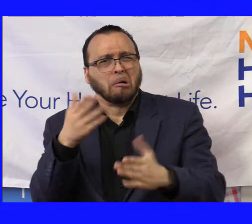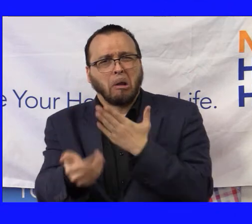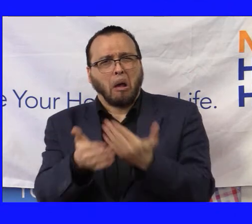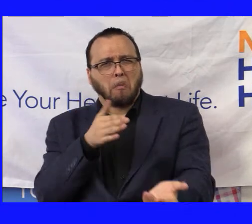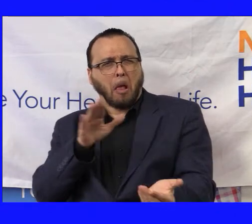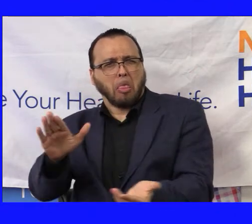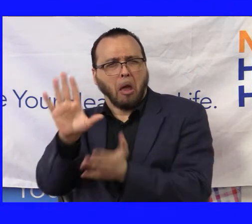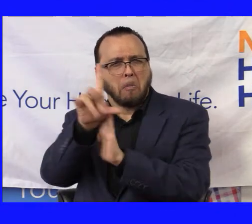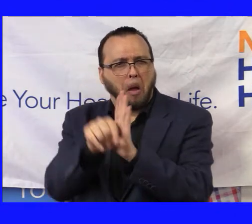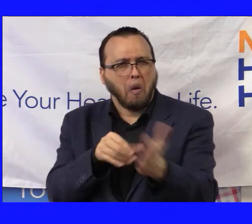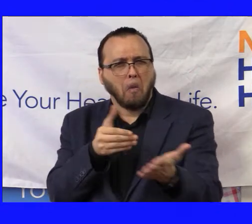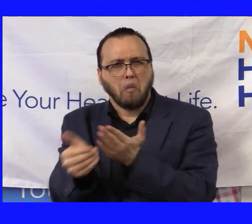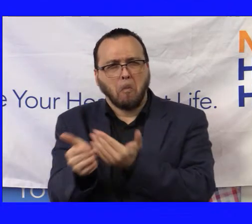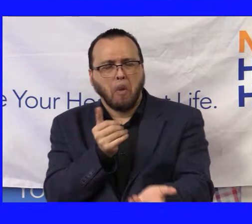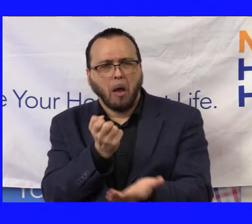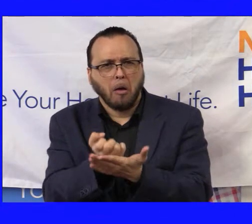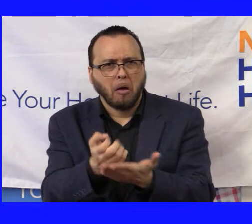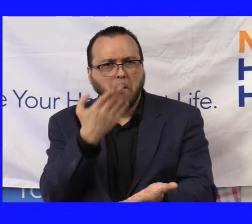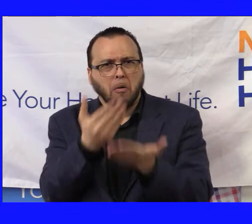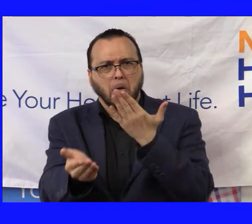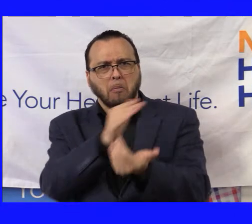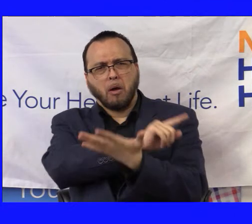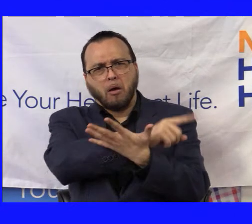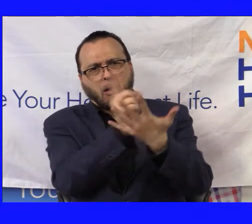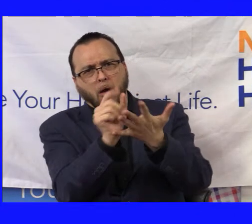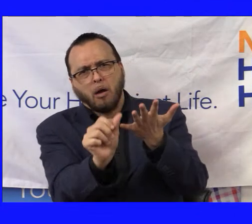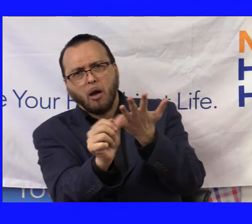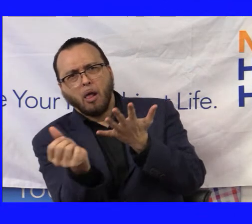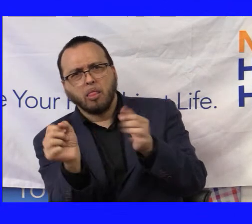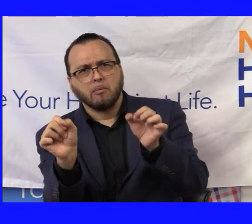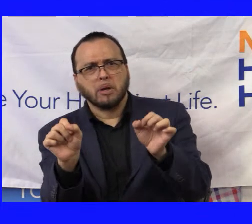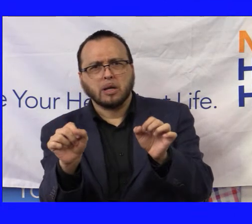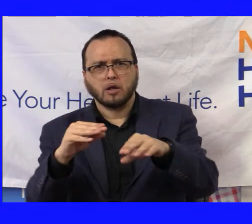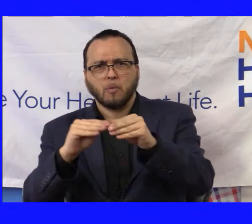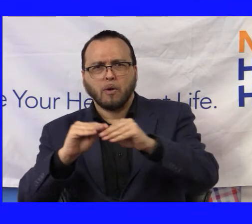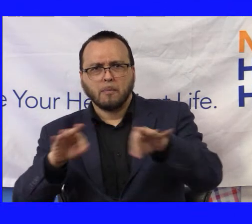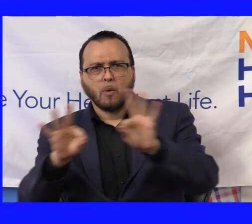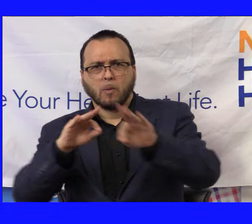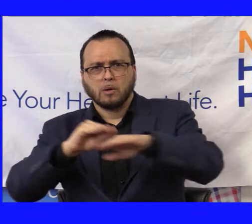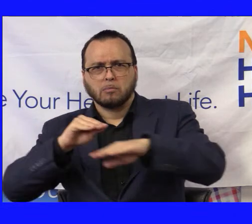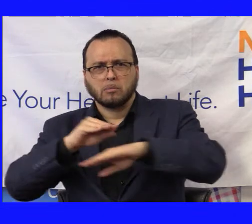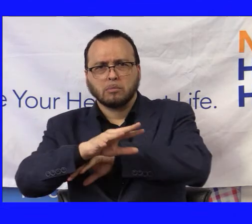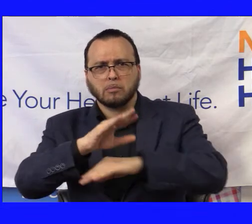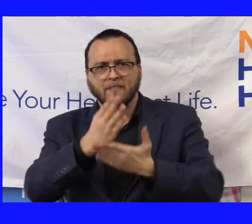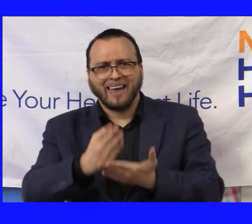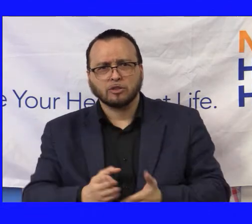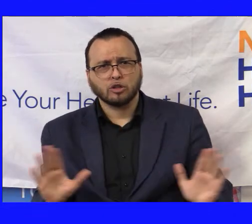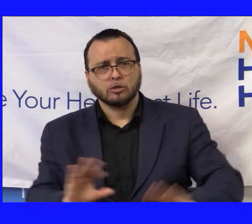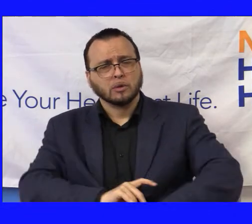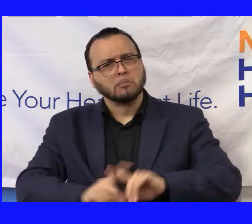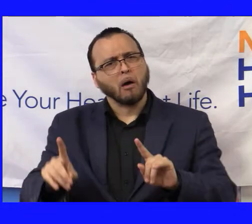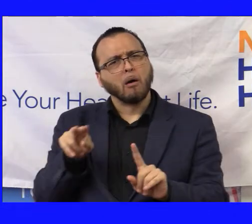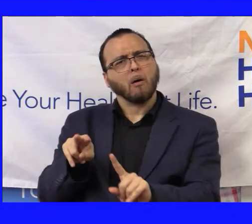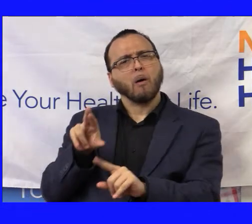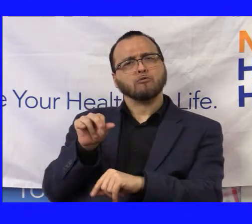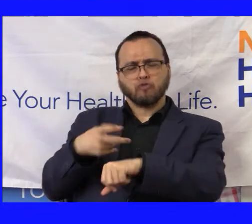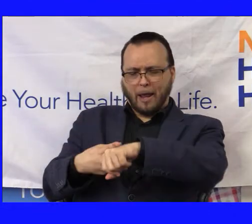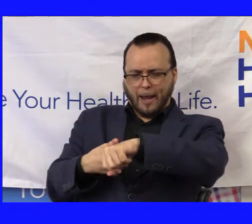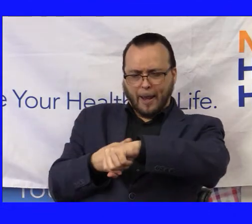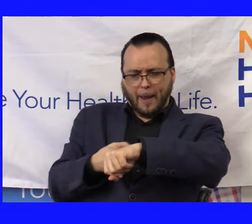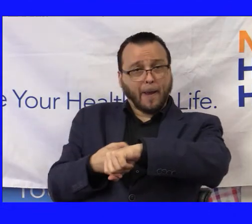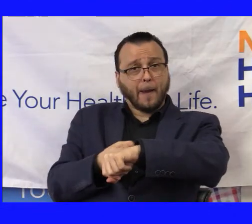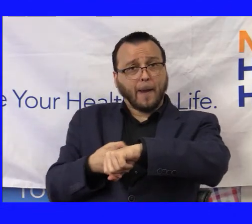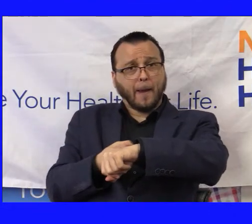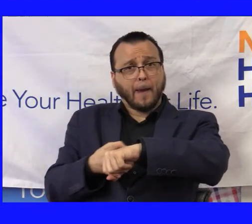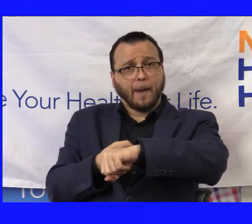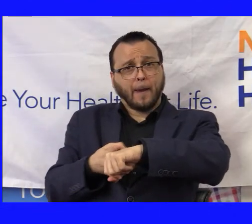class, regardless of other potential more important socio-demographic factors, but just looking at someone's race as a proxy that's